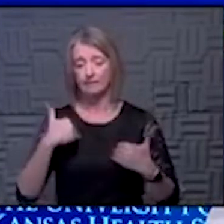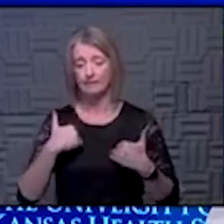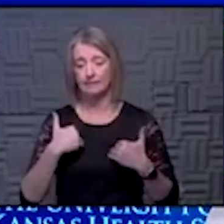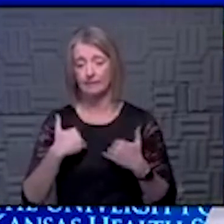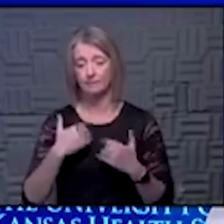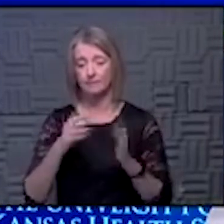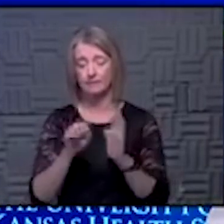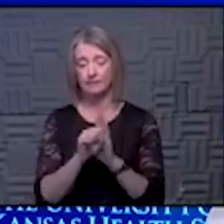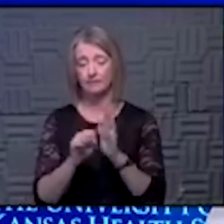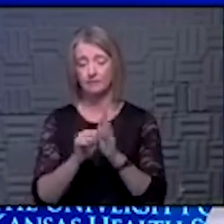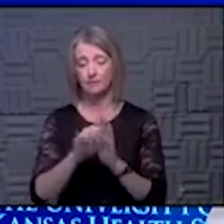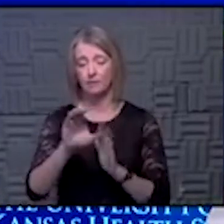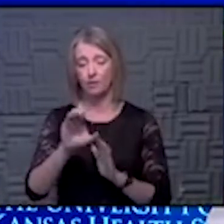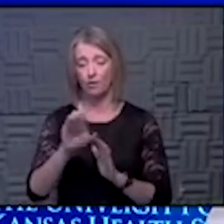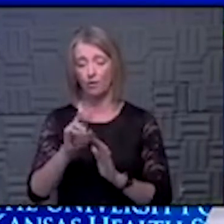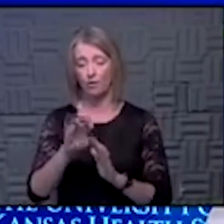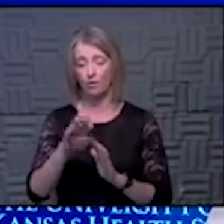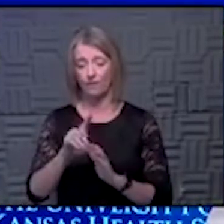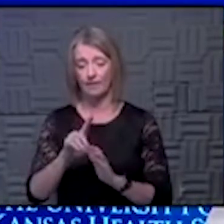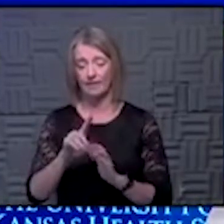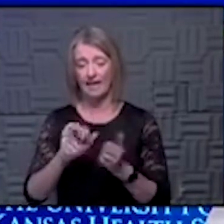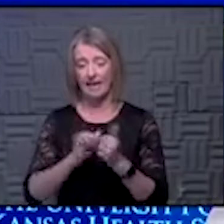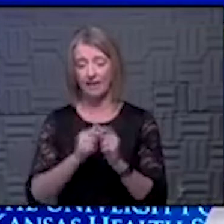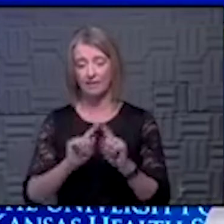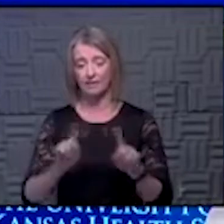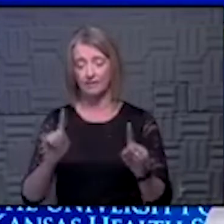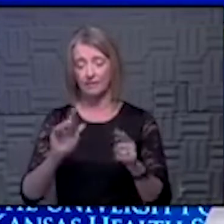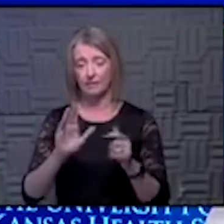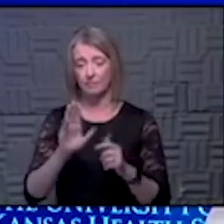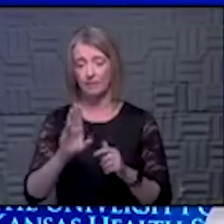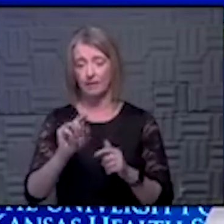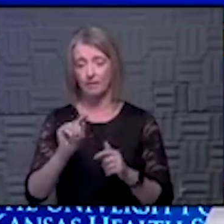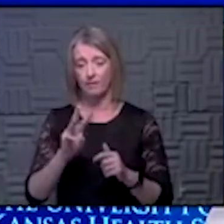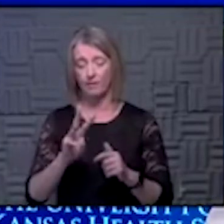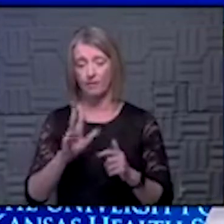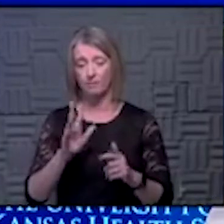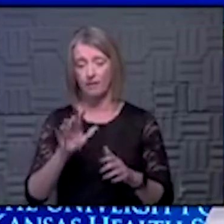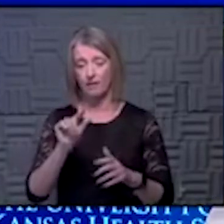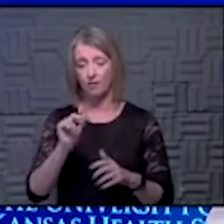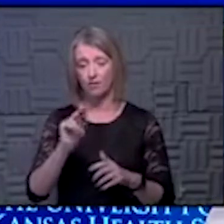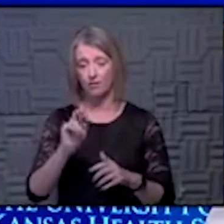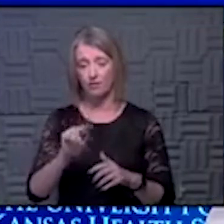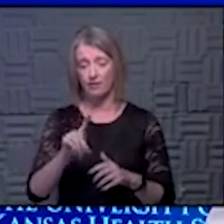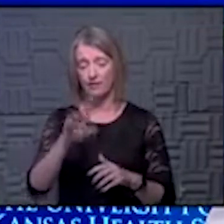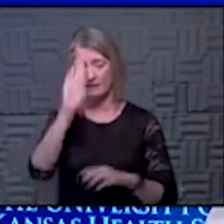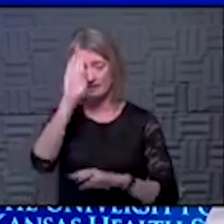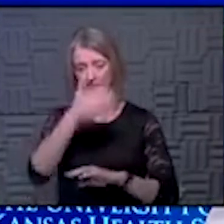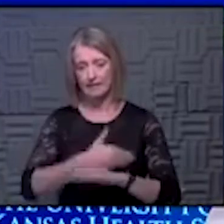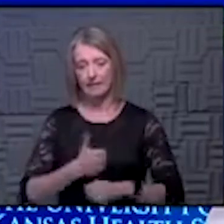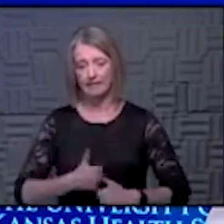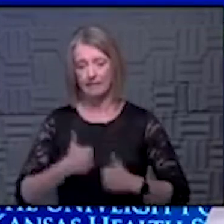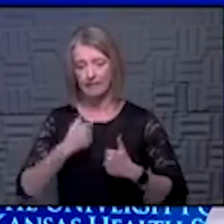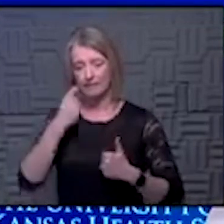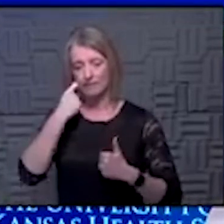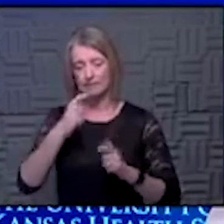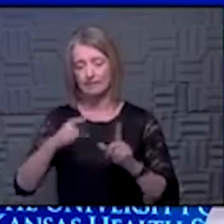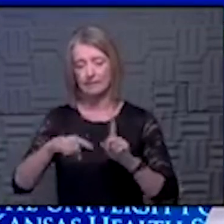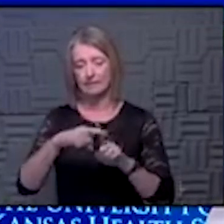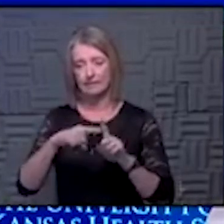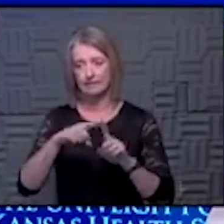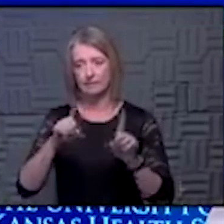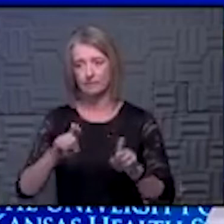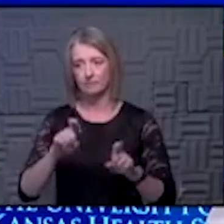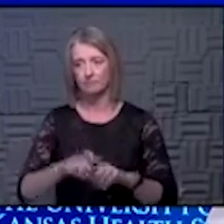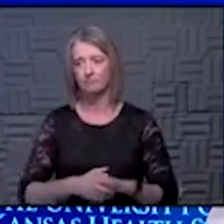same symptoms as COVID. How can I tell the difference? And by the way, my adult grandson lives with me, and he recently tested positive